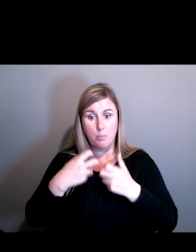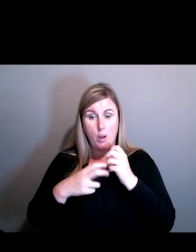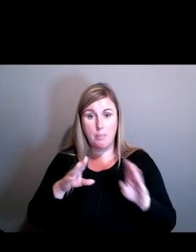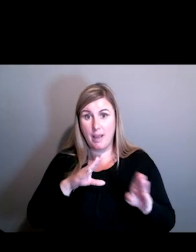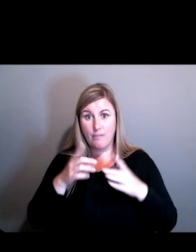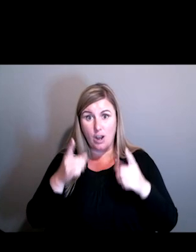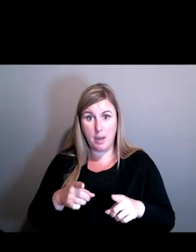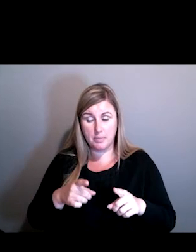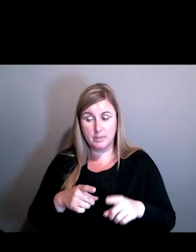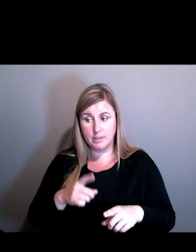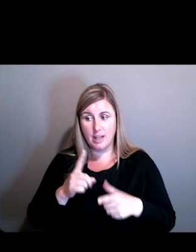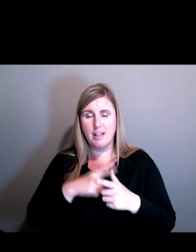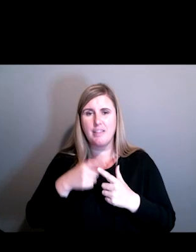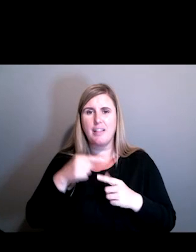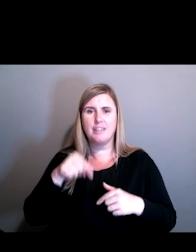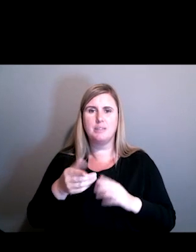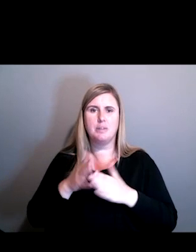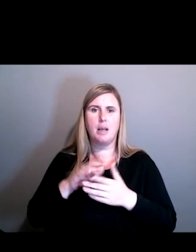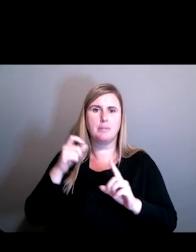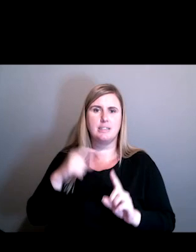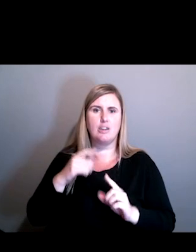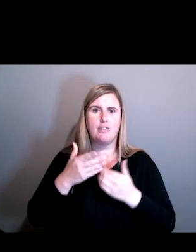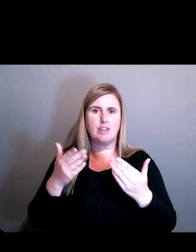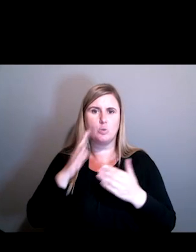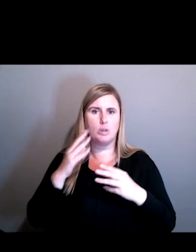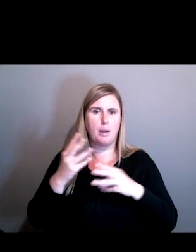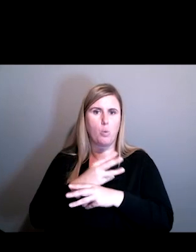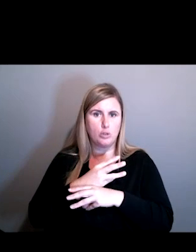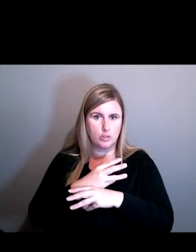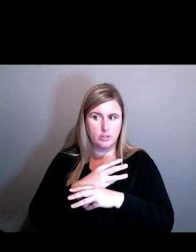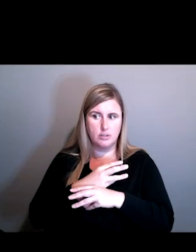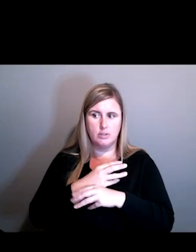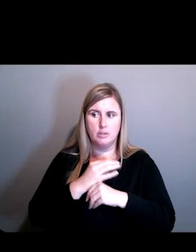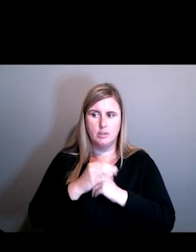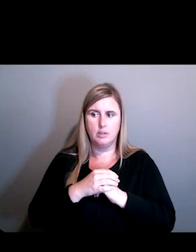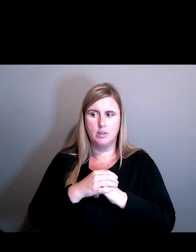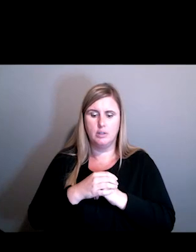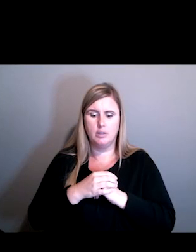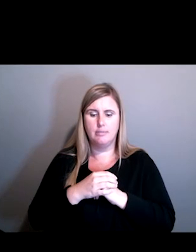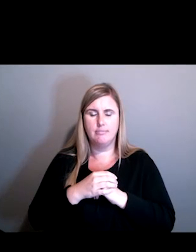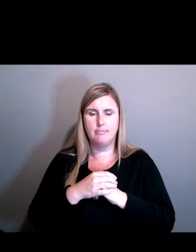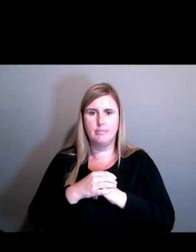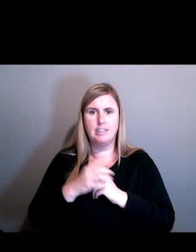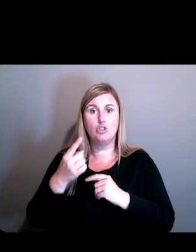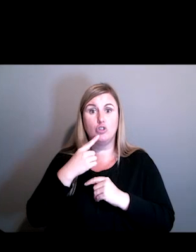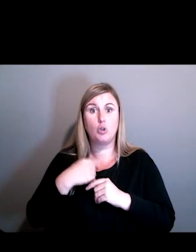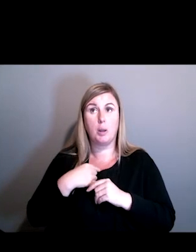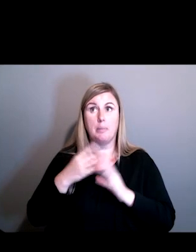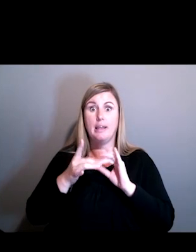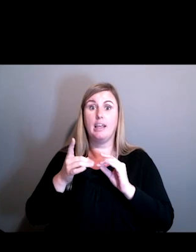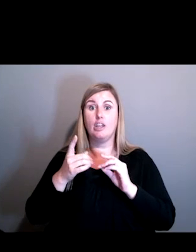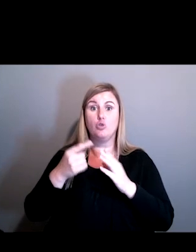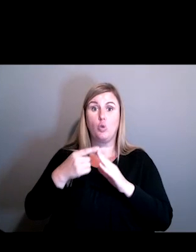problem behavior, then this becomes a signal that things are going to get worse. And saying, show me ready hands